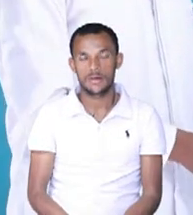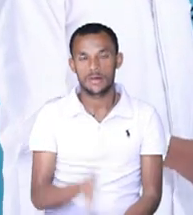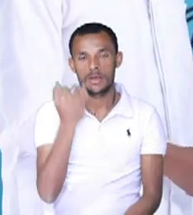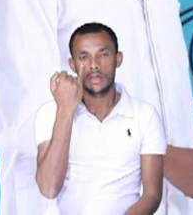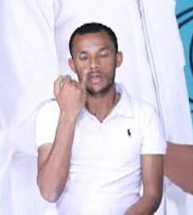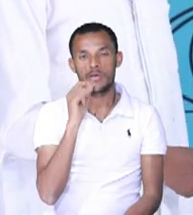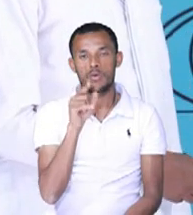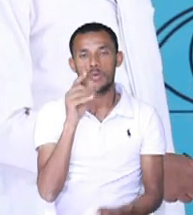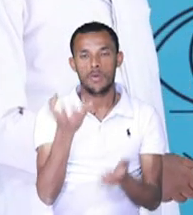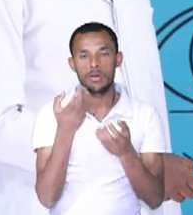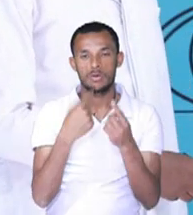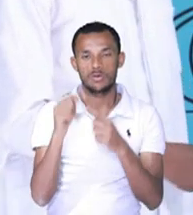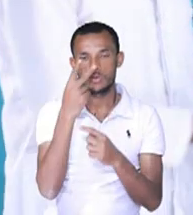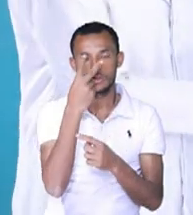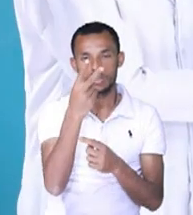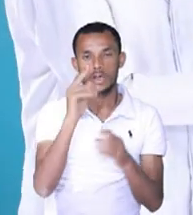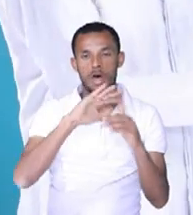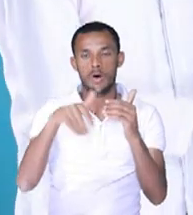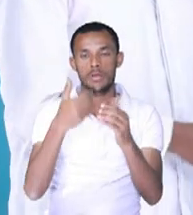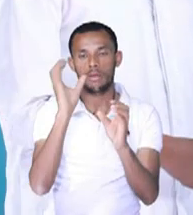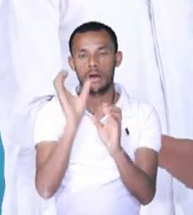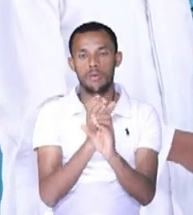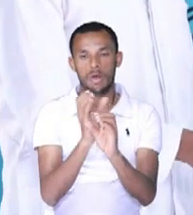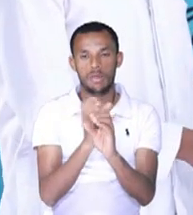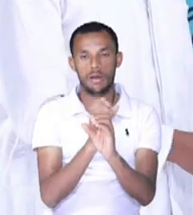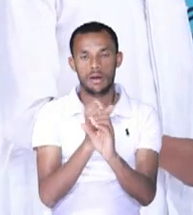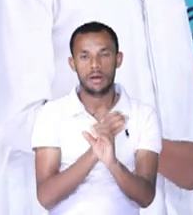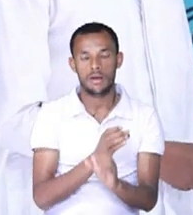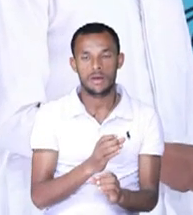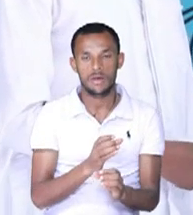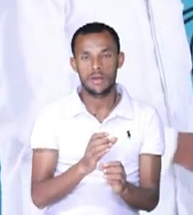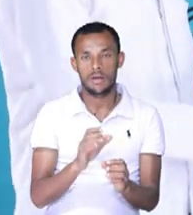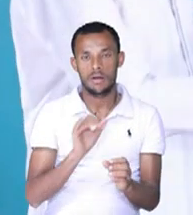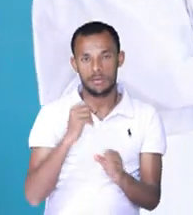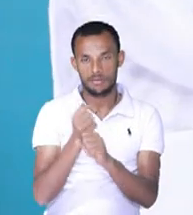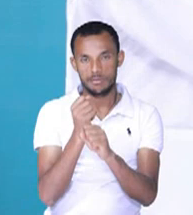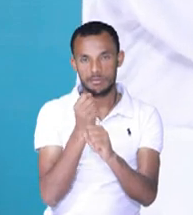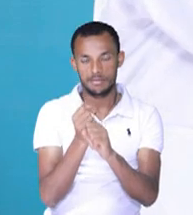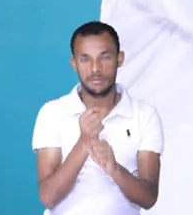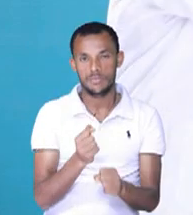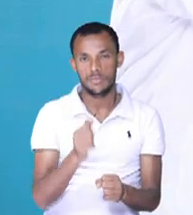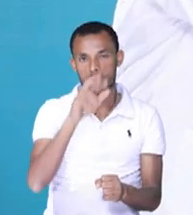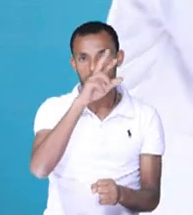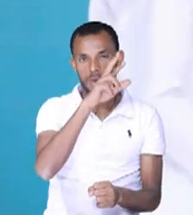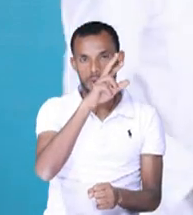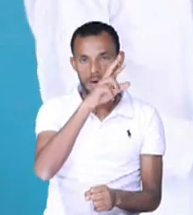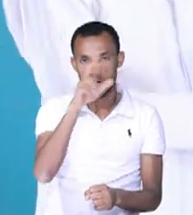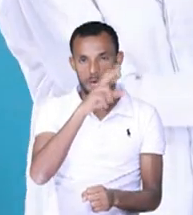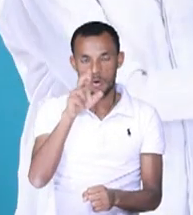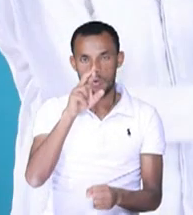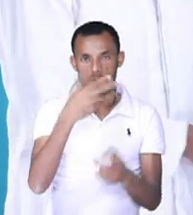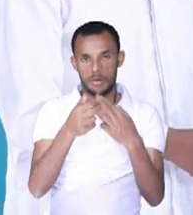If you want to see that, how it was calculated, what I have done before, row by